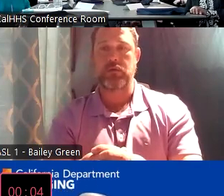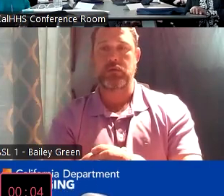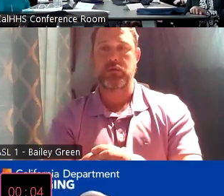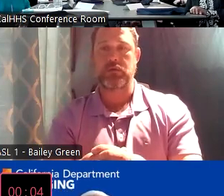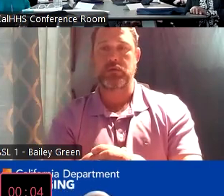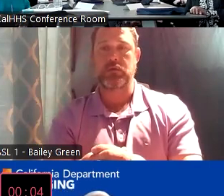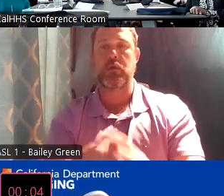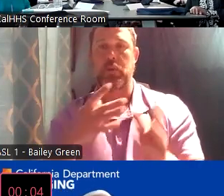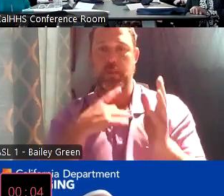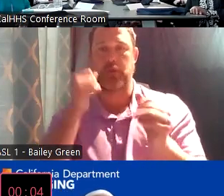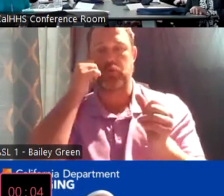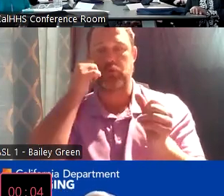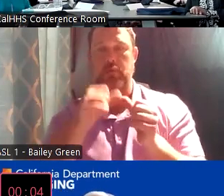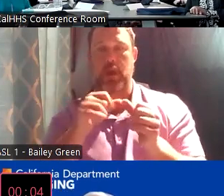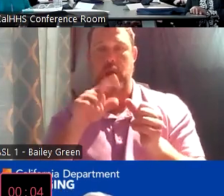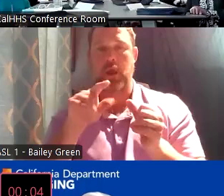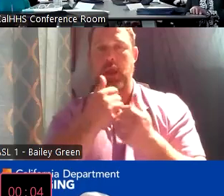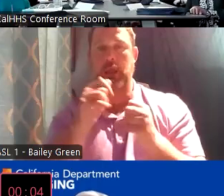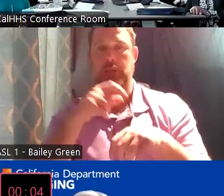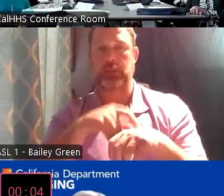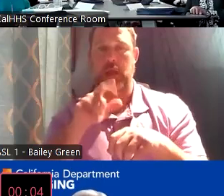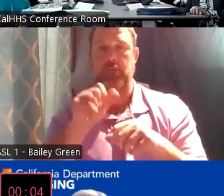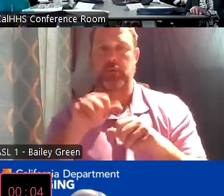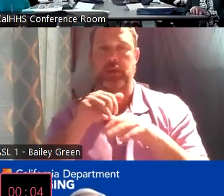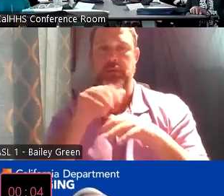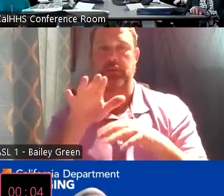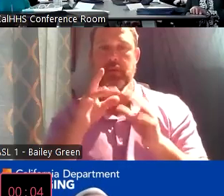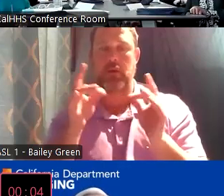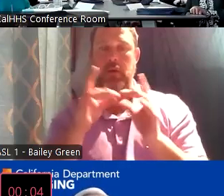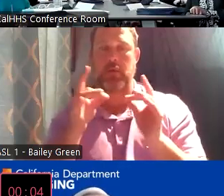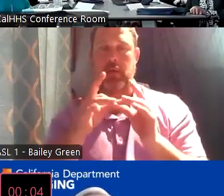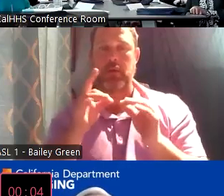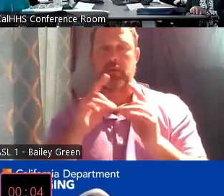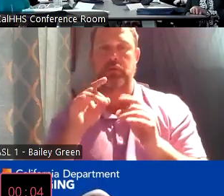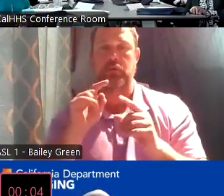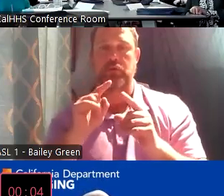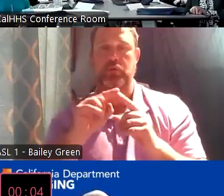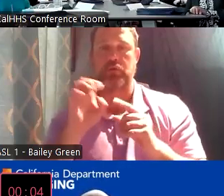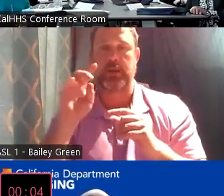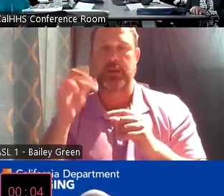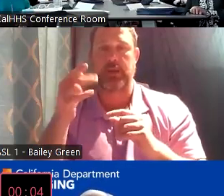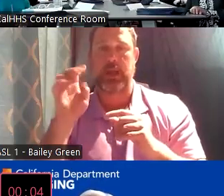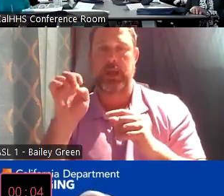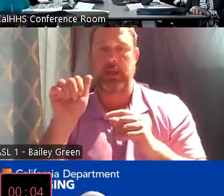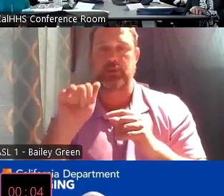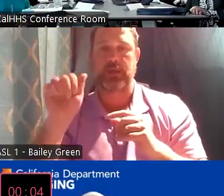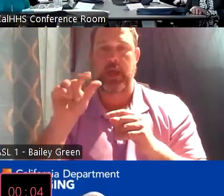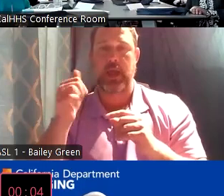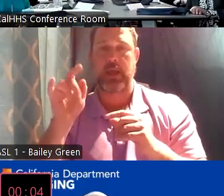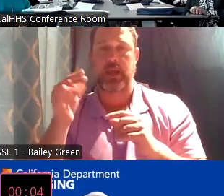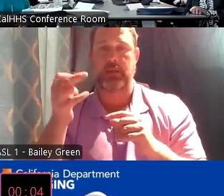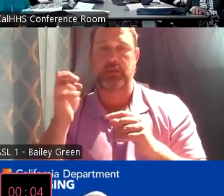We would like to remind you that at any time you can send your comment to engage at